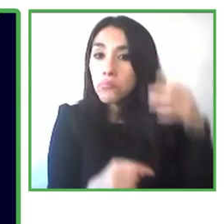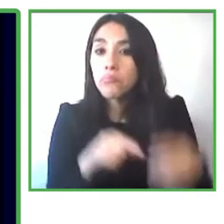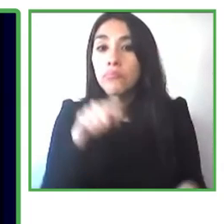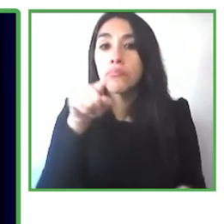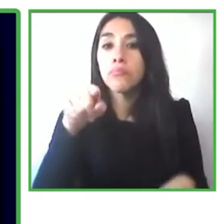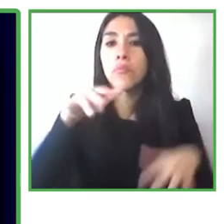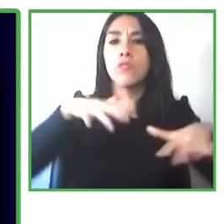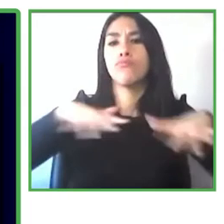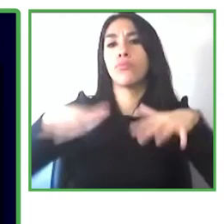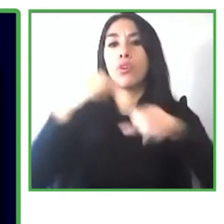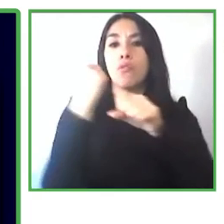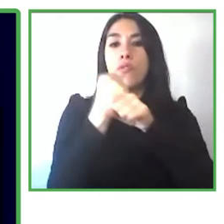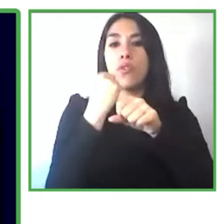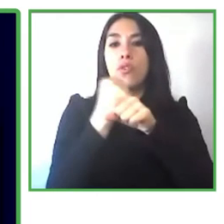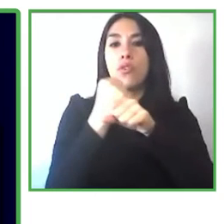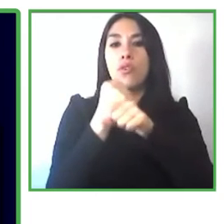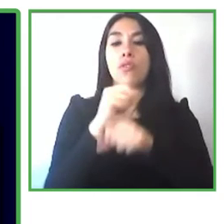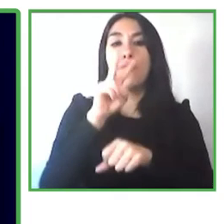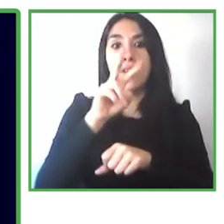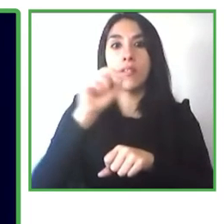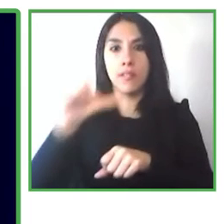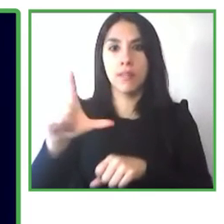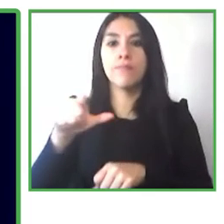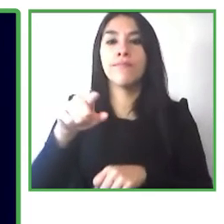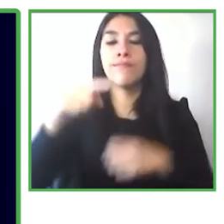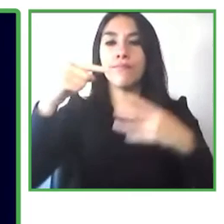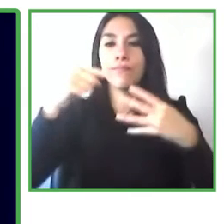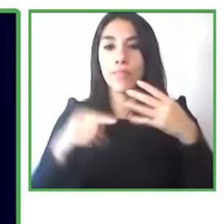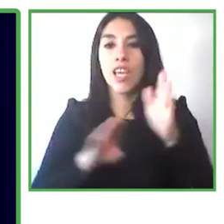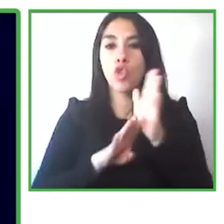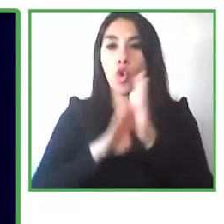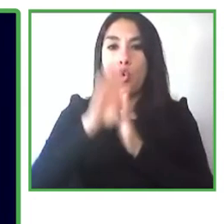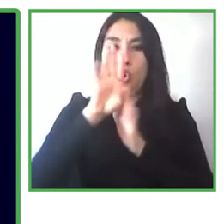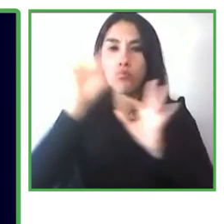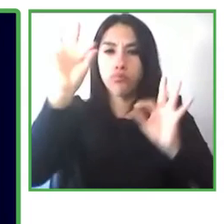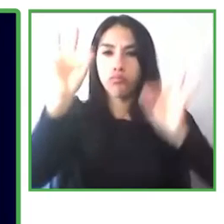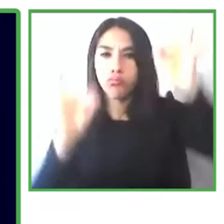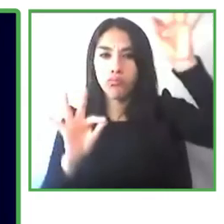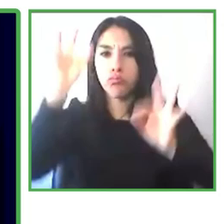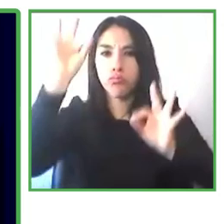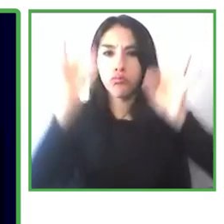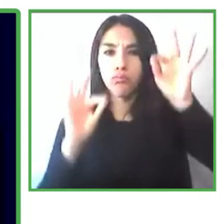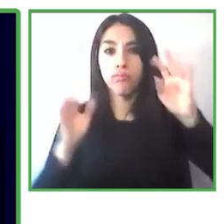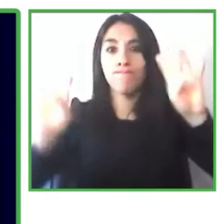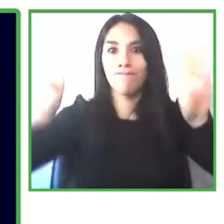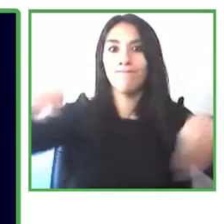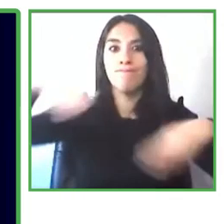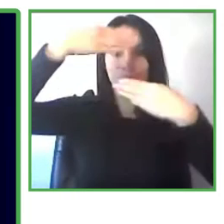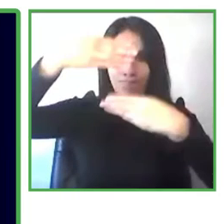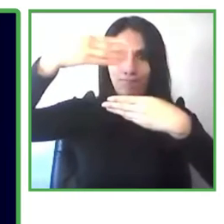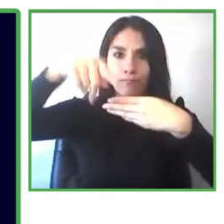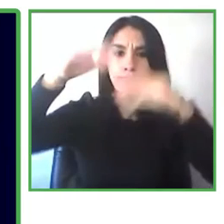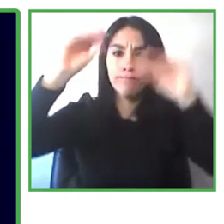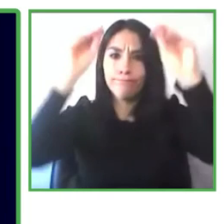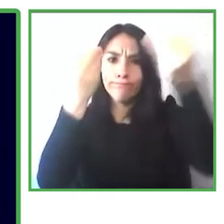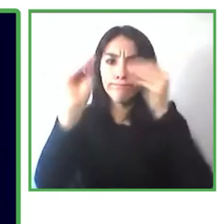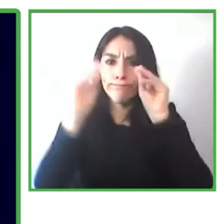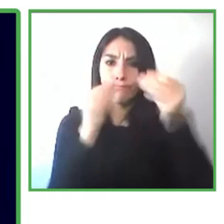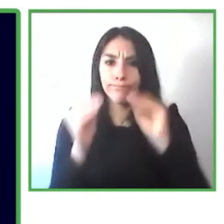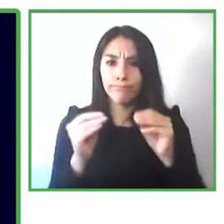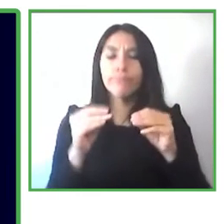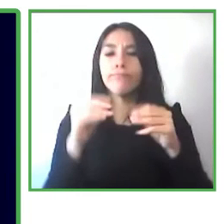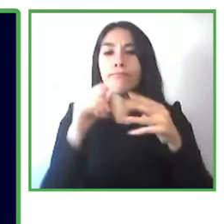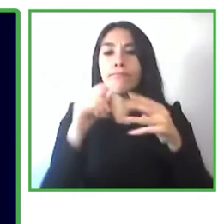need to see a distribution of 5 categories, and they need to fill the items with the